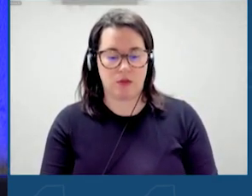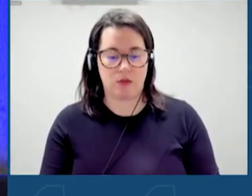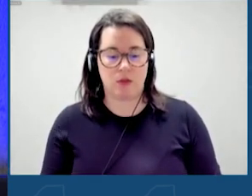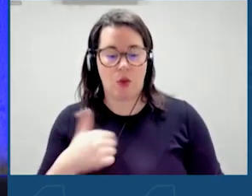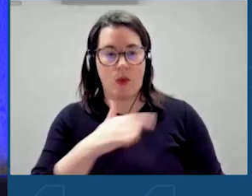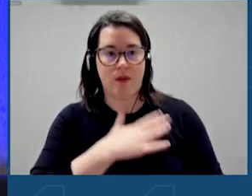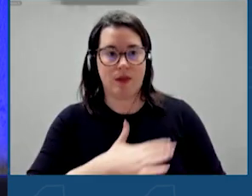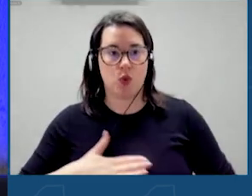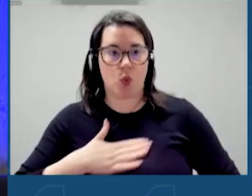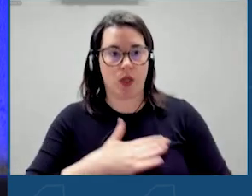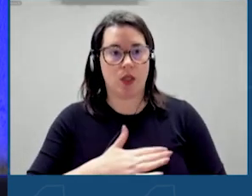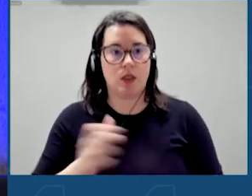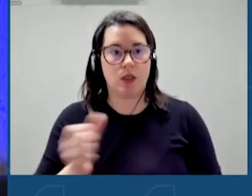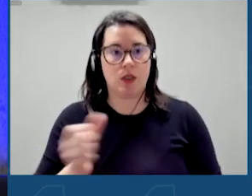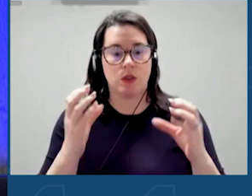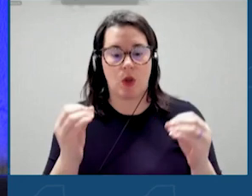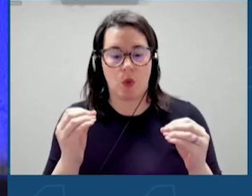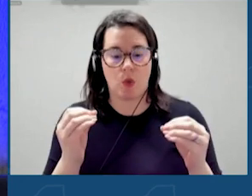So